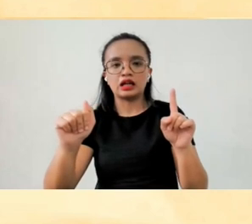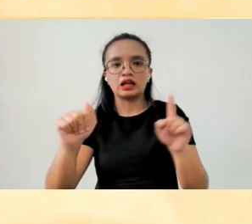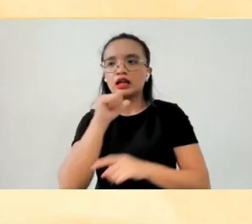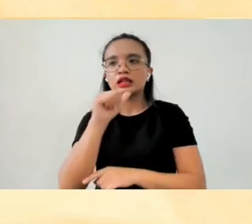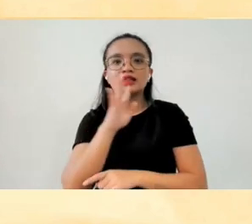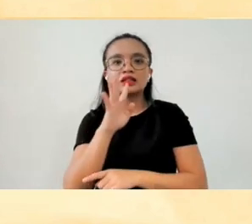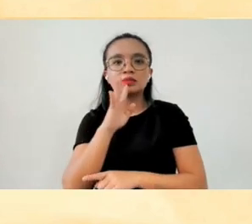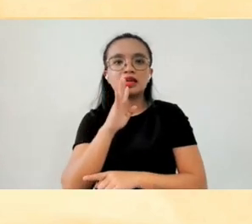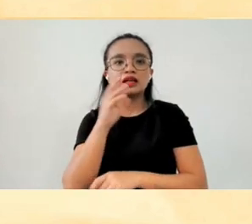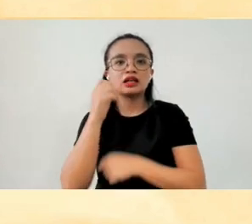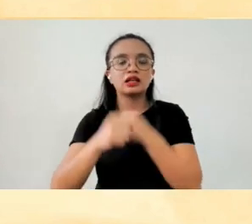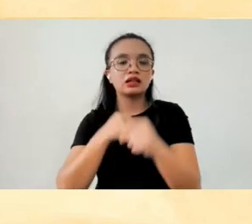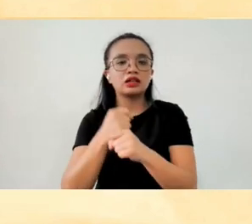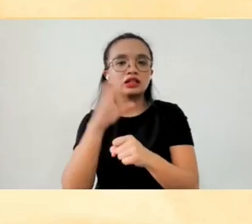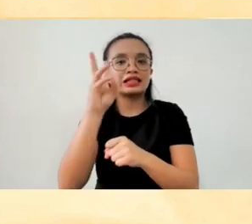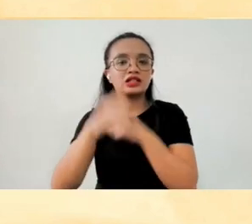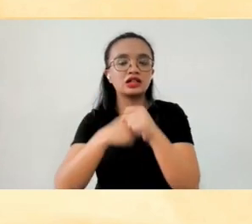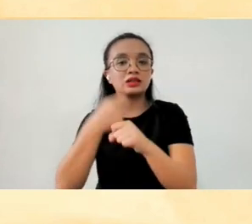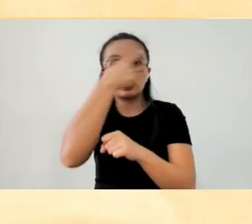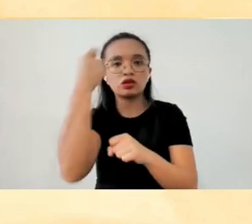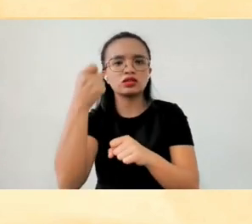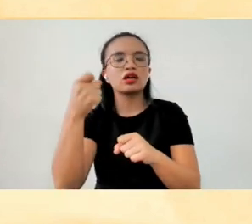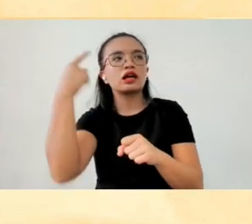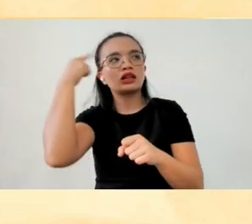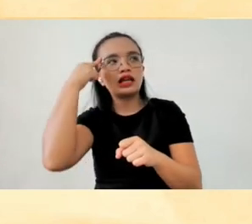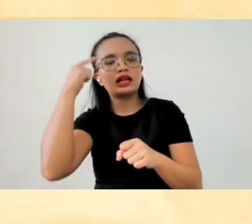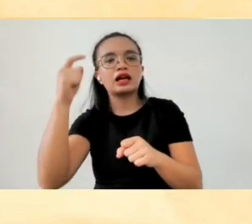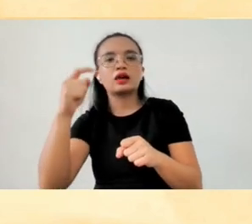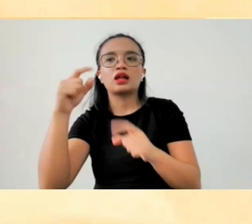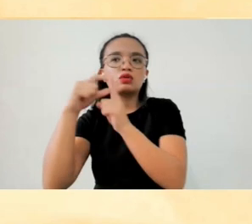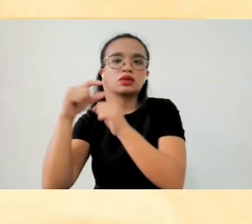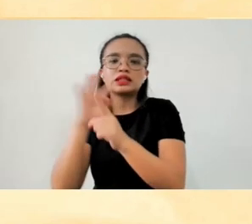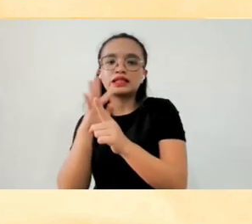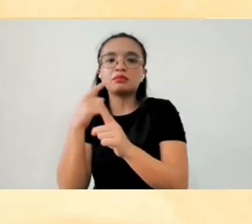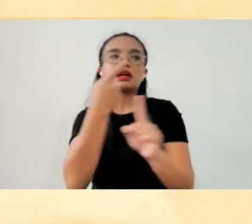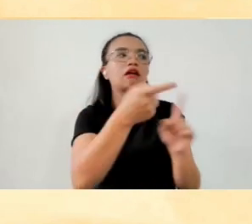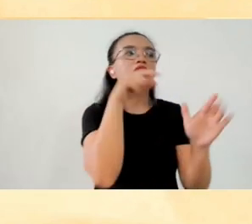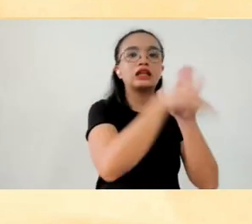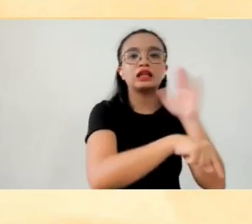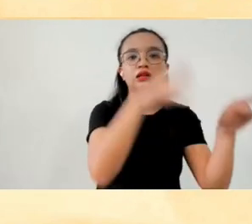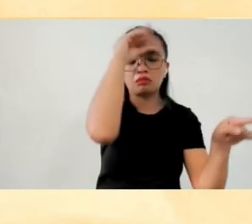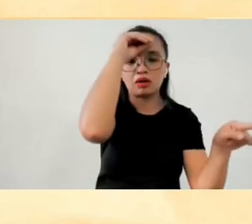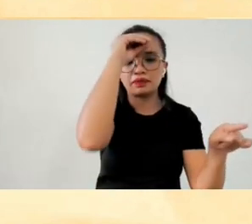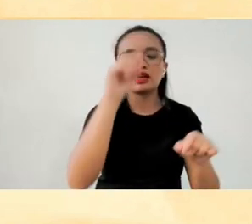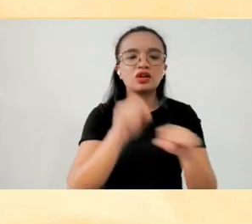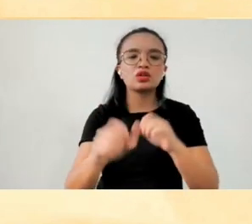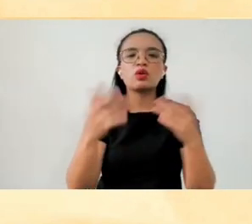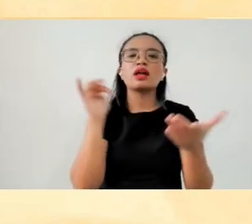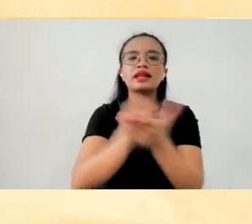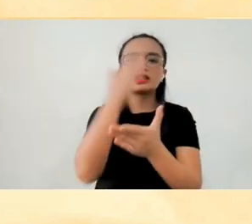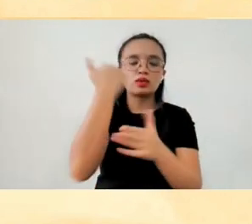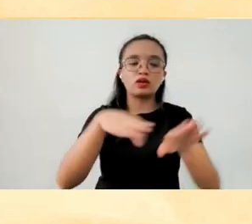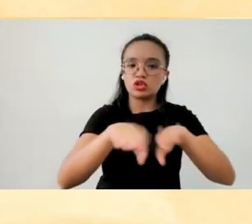years. So in children, it can be, they cannot play, they cannot talk. So that's interesting to see. That is different also